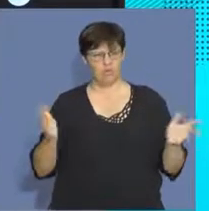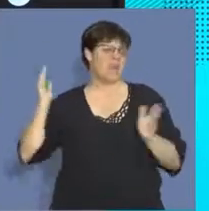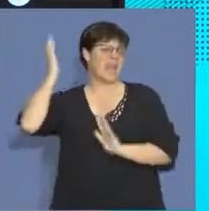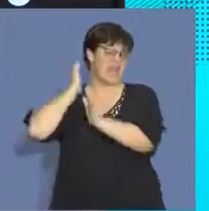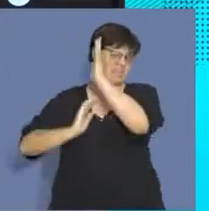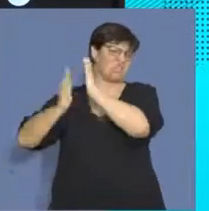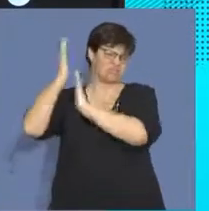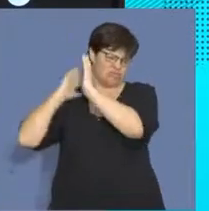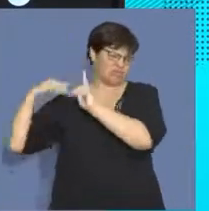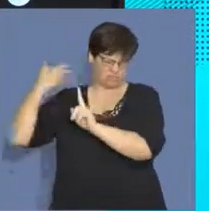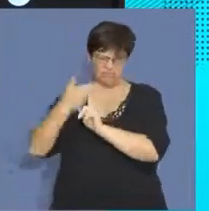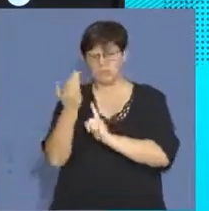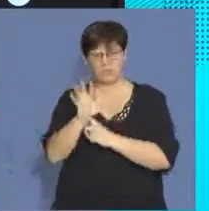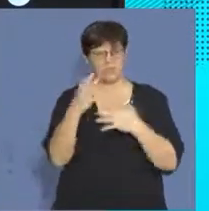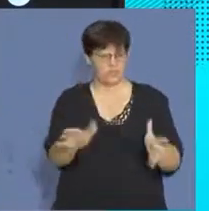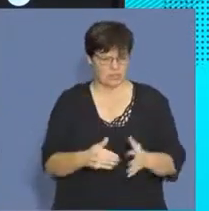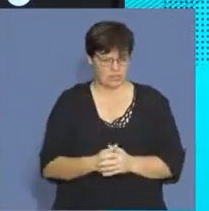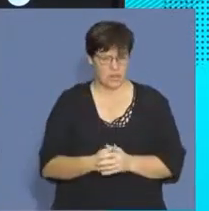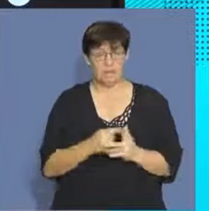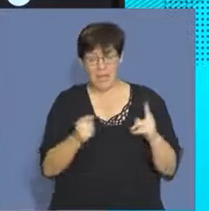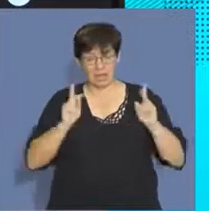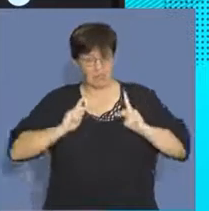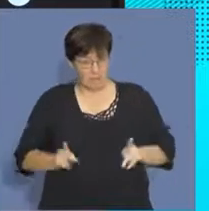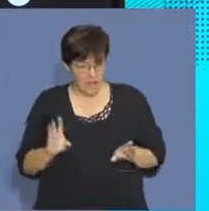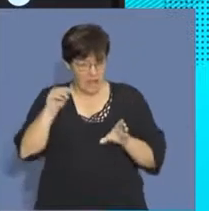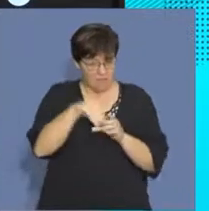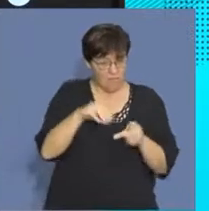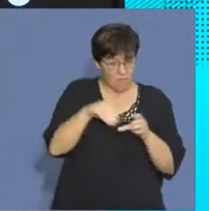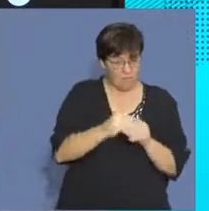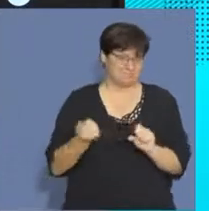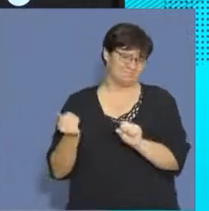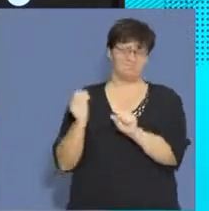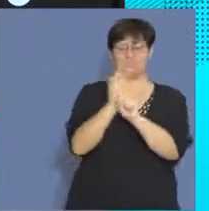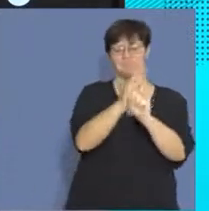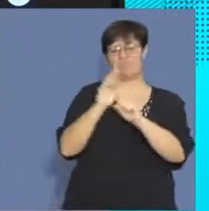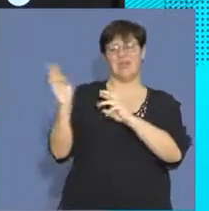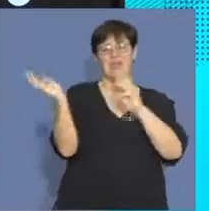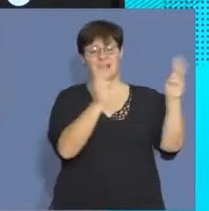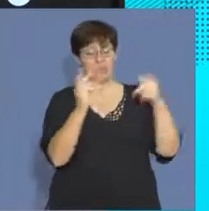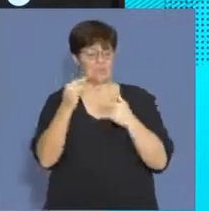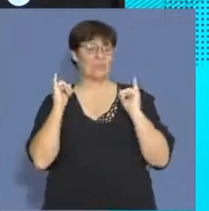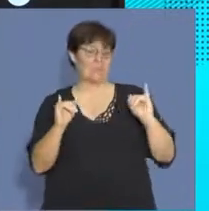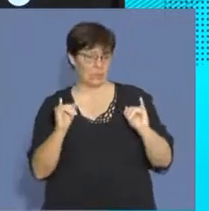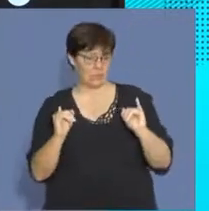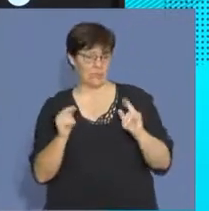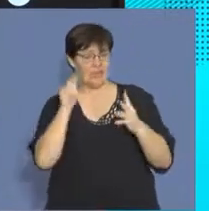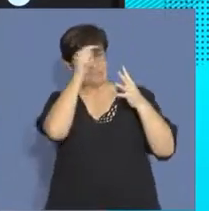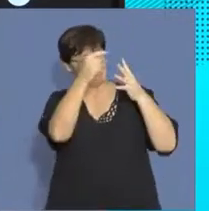of Earth. However, there's a lot of human activity that affects the climate that can in turn affect